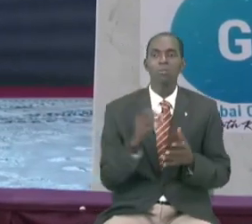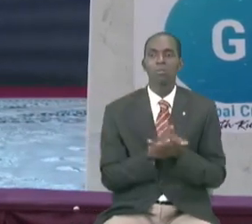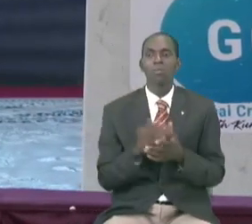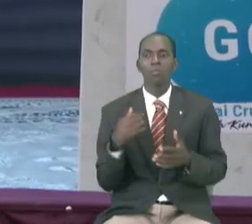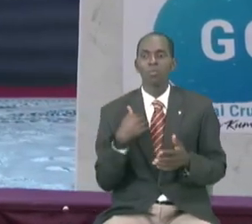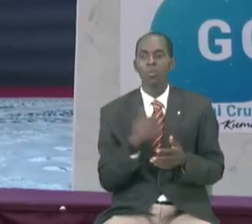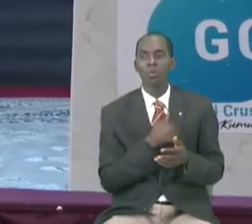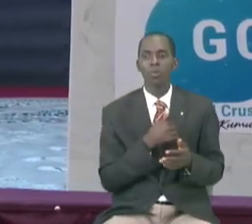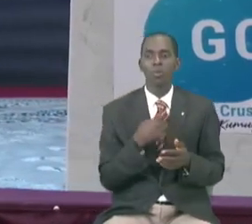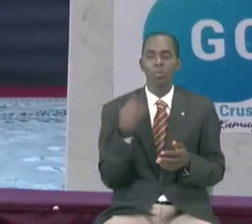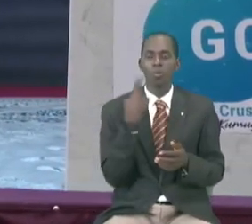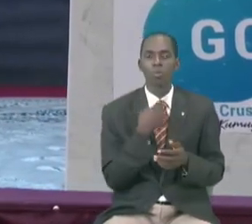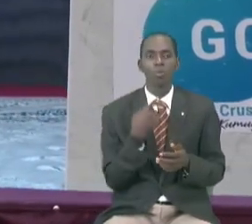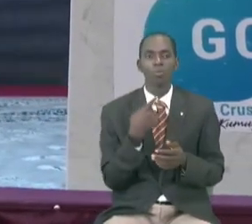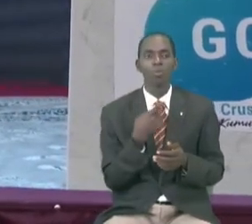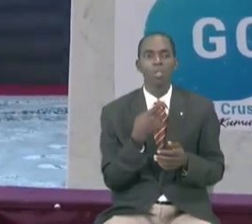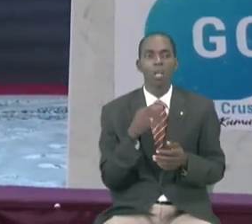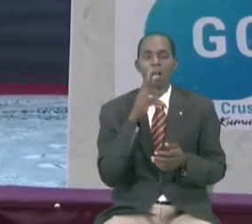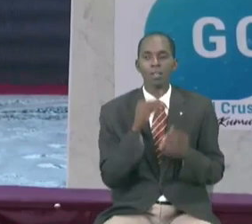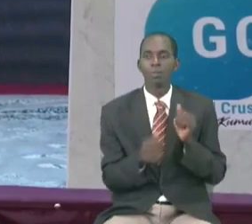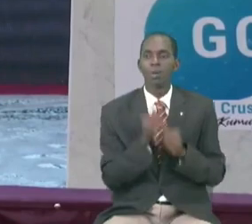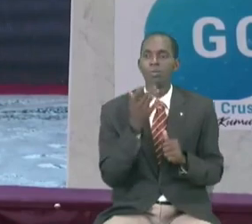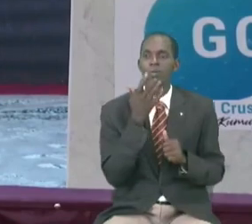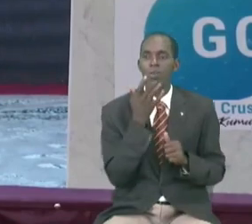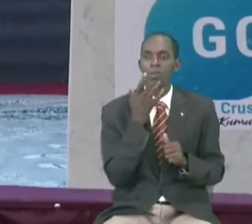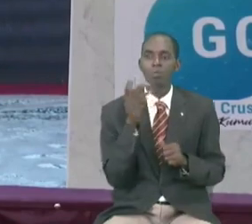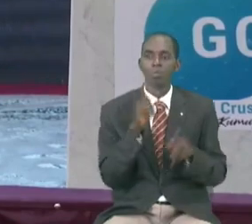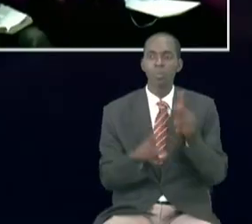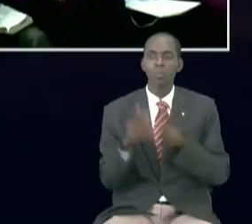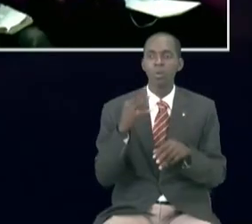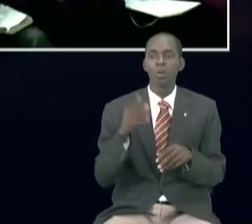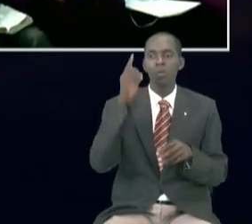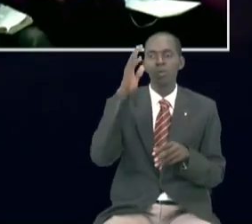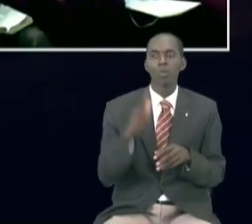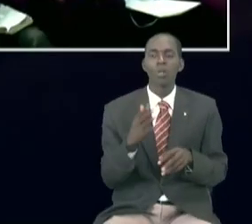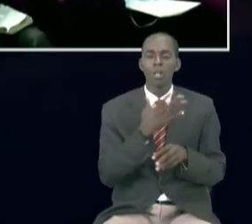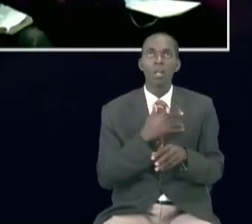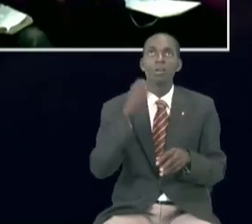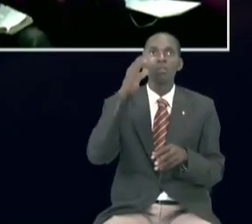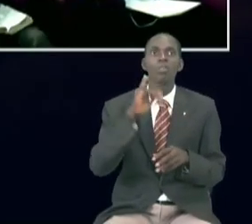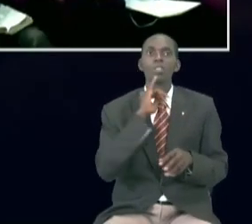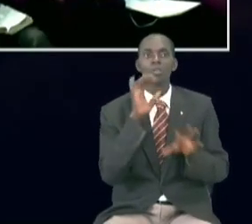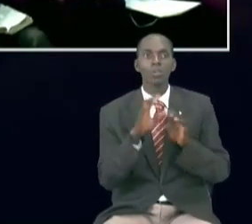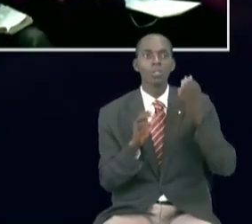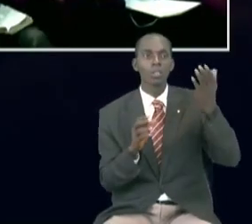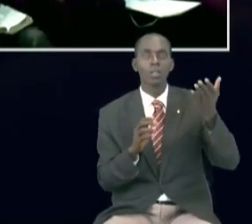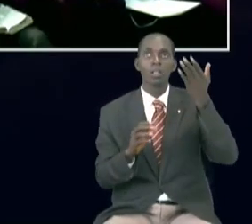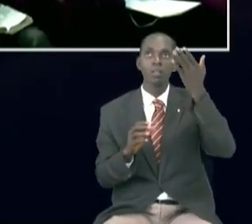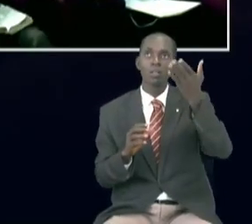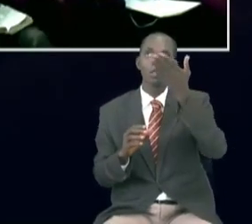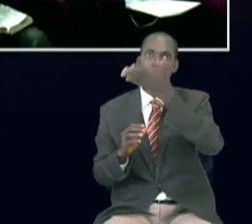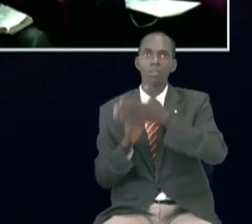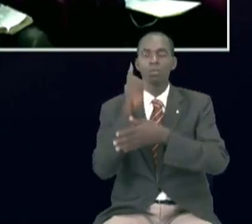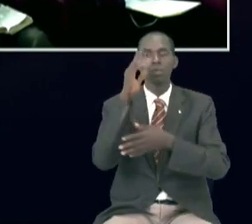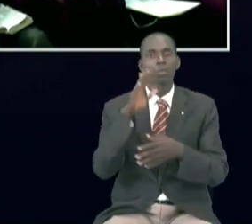for them. You're not sanctified, and ephemeral things and useless things satisfy you. The anxiety of